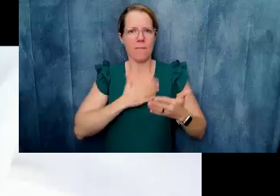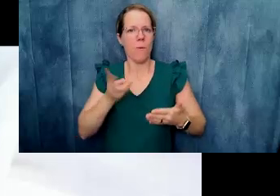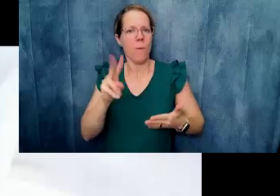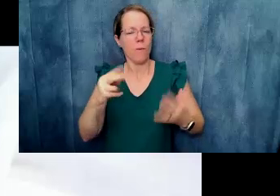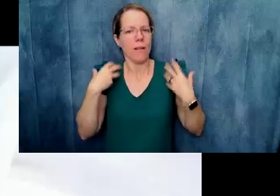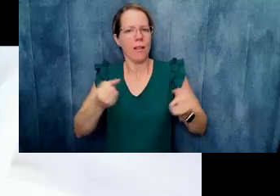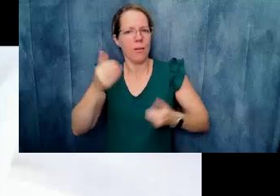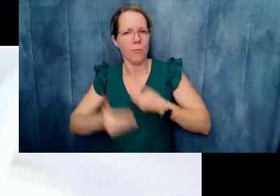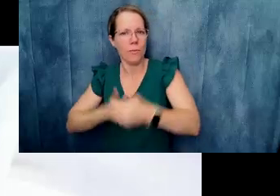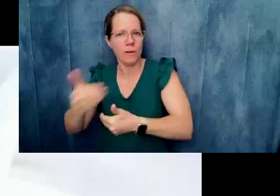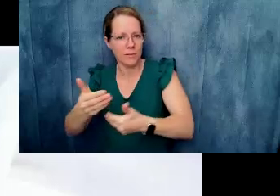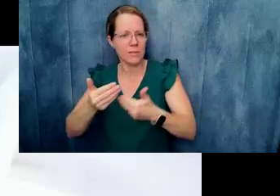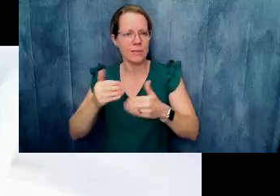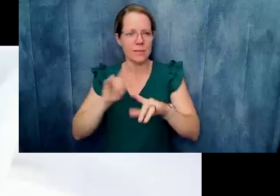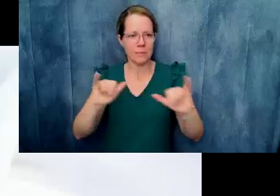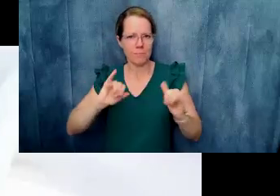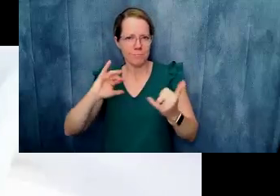rest of you are doing.